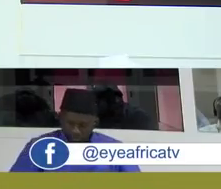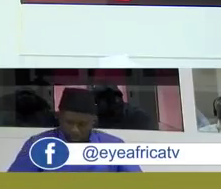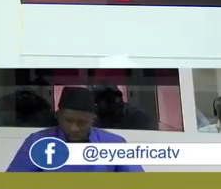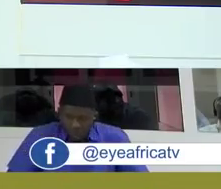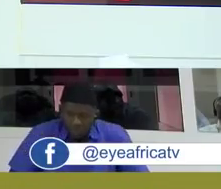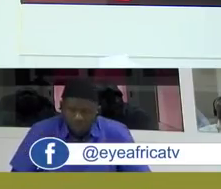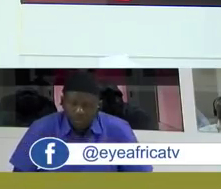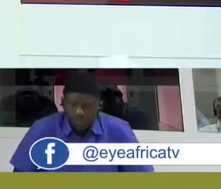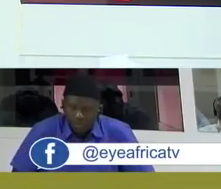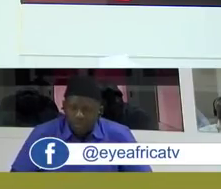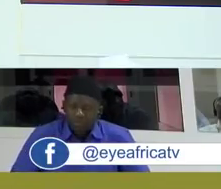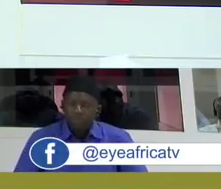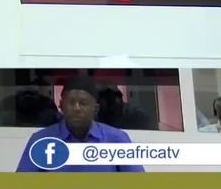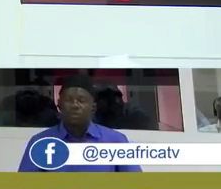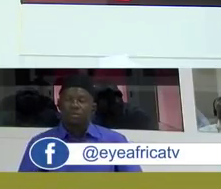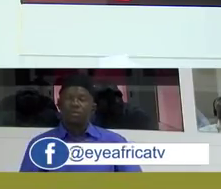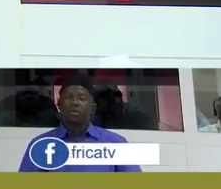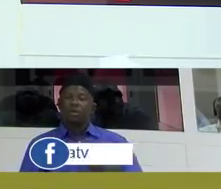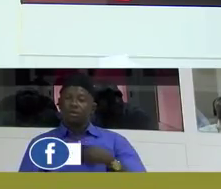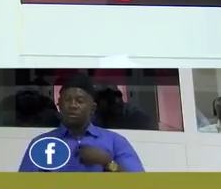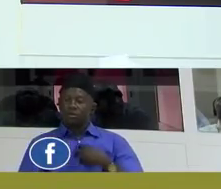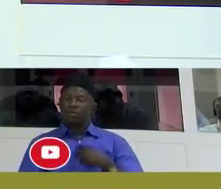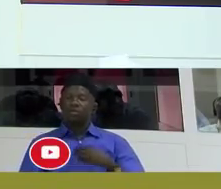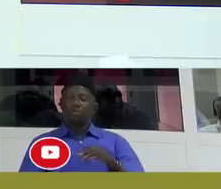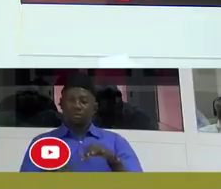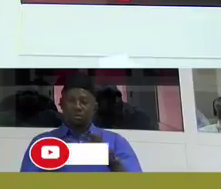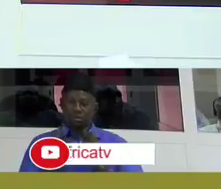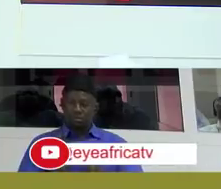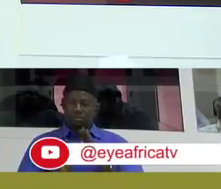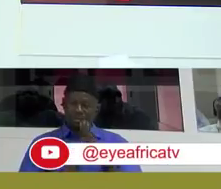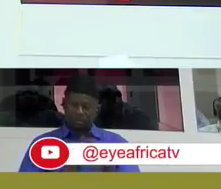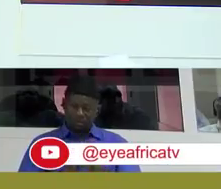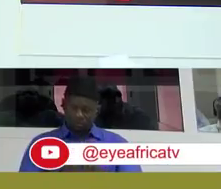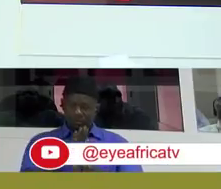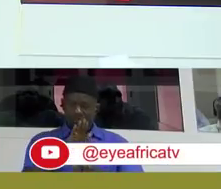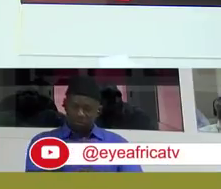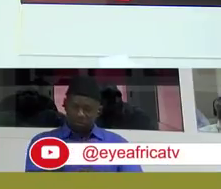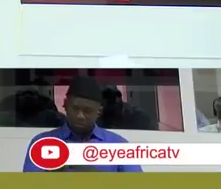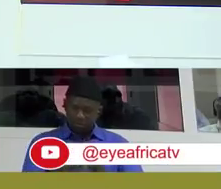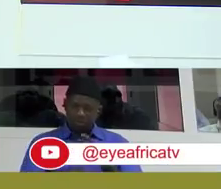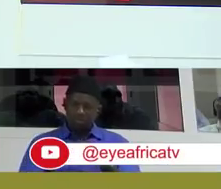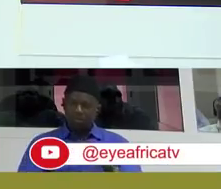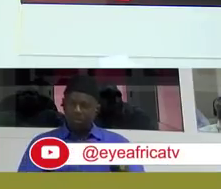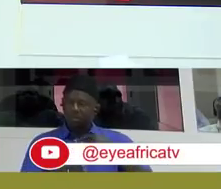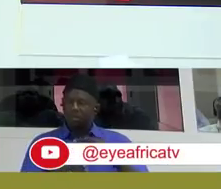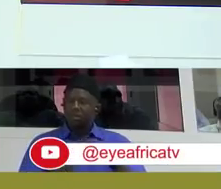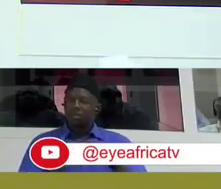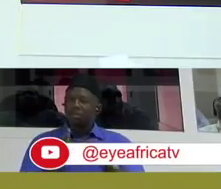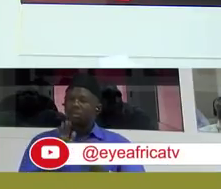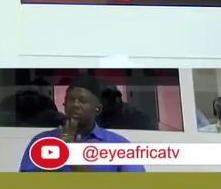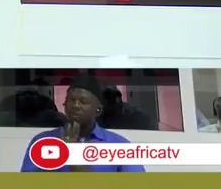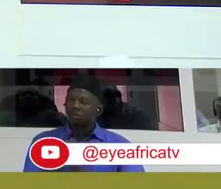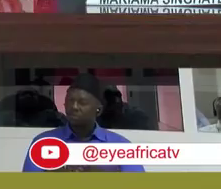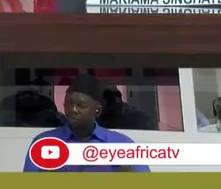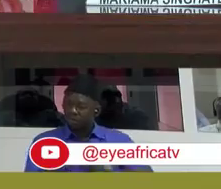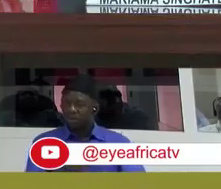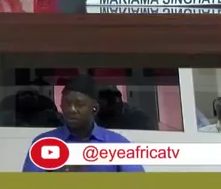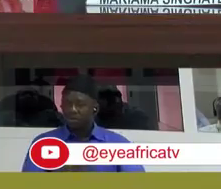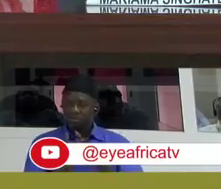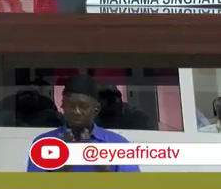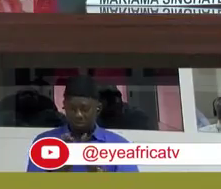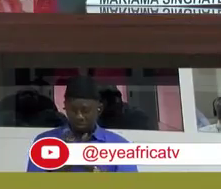take it step by step. Gambia is an Islamic republic. In page 18, said